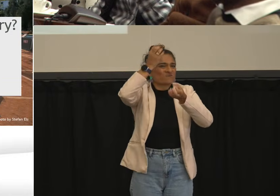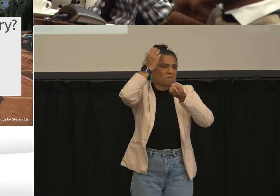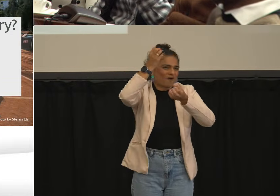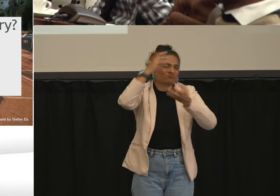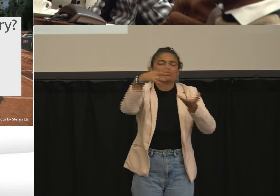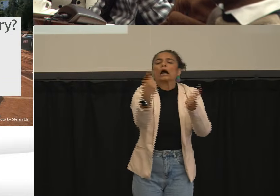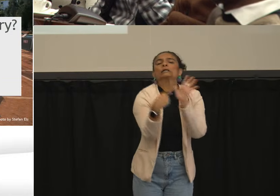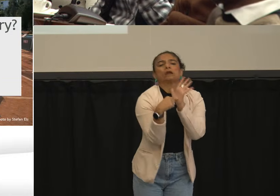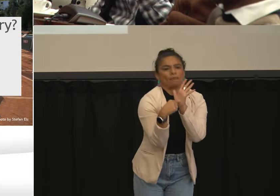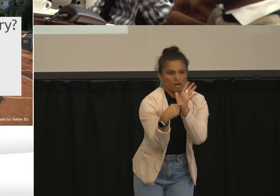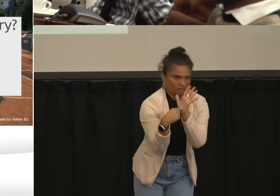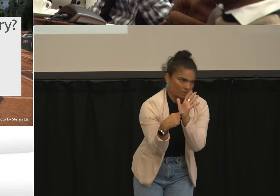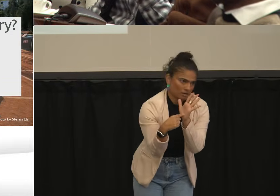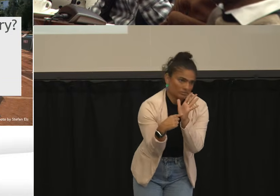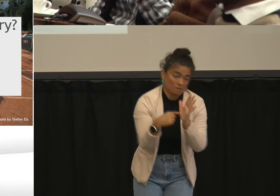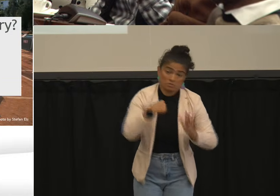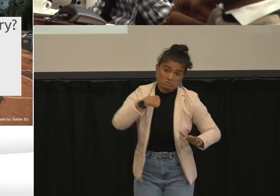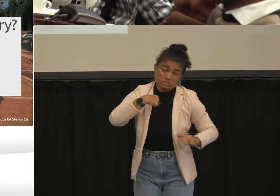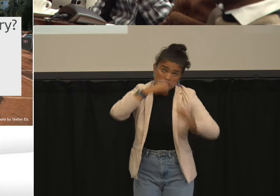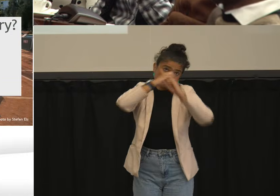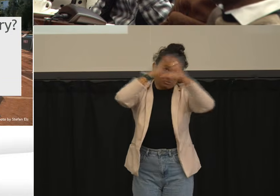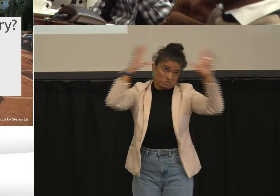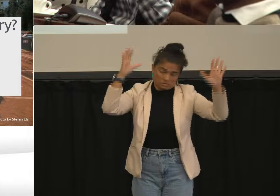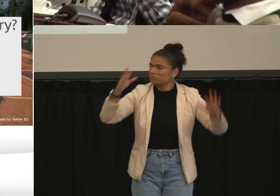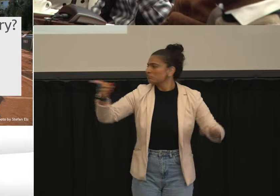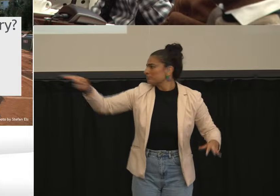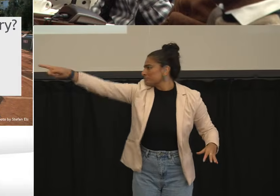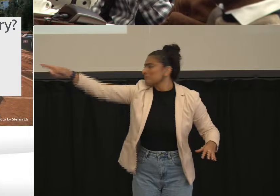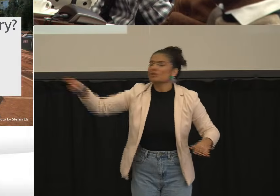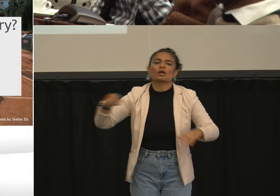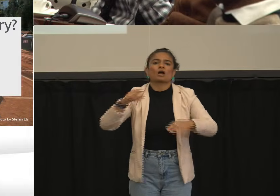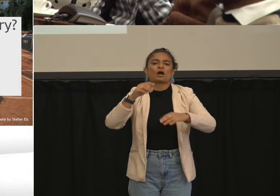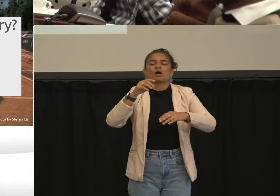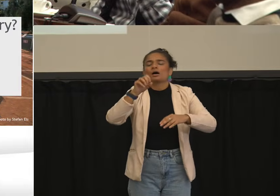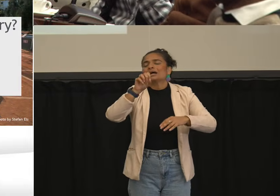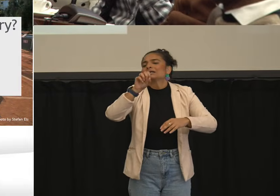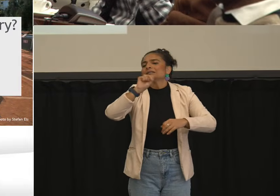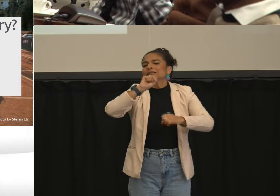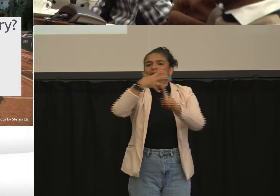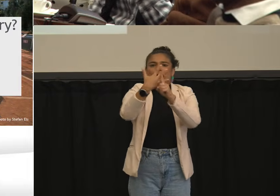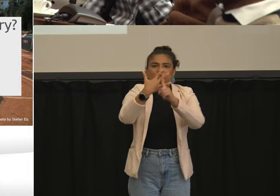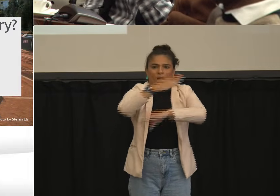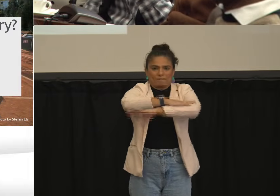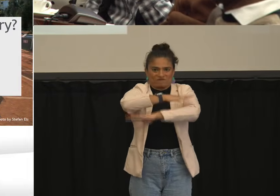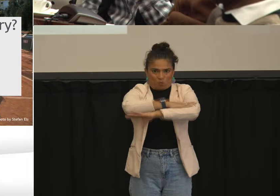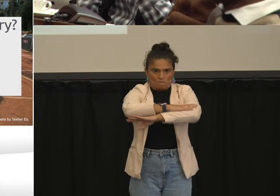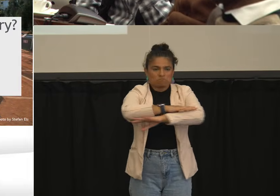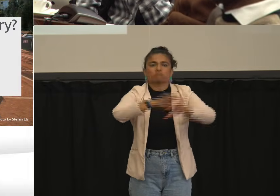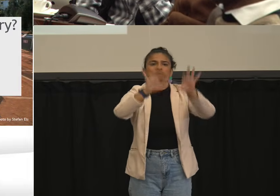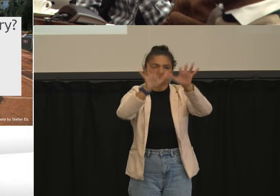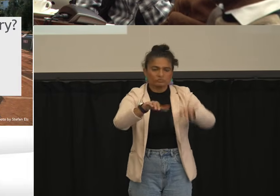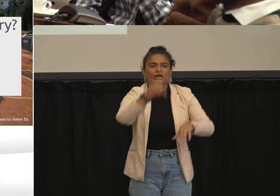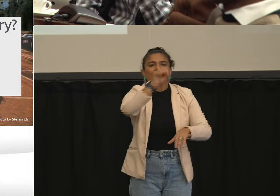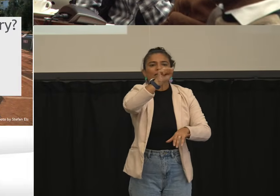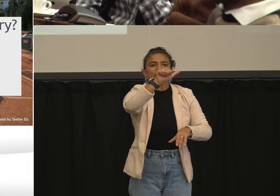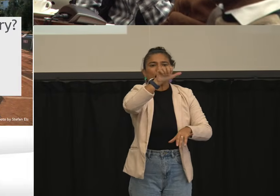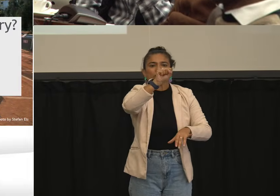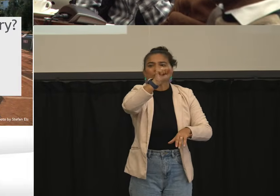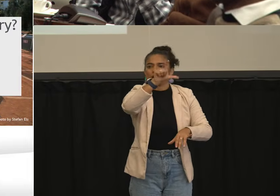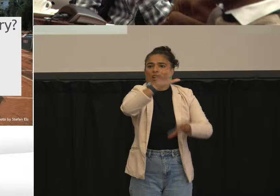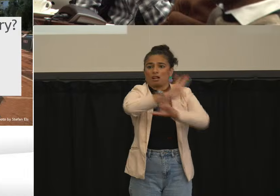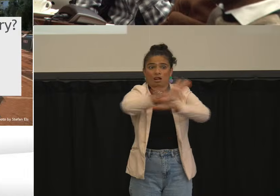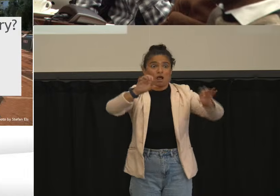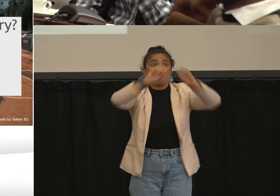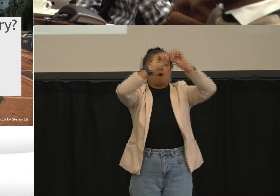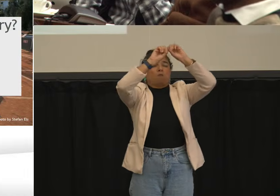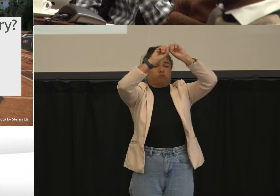All the contact information, your links, your websites, all of that, I imagine, will be on the SADiLaR